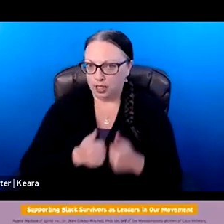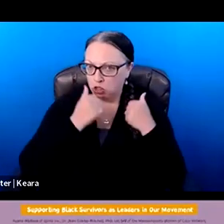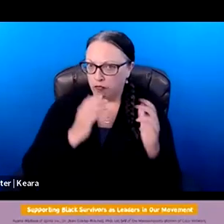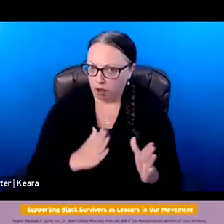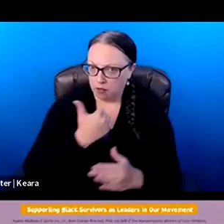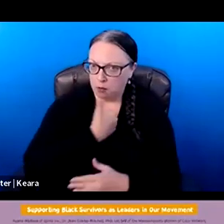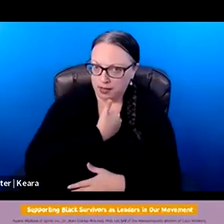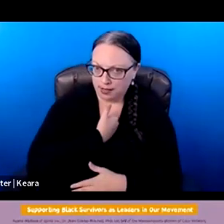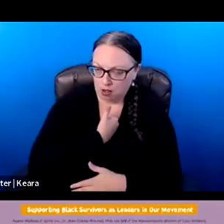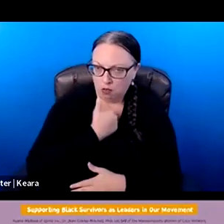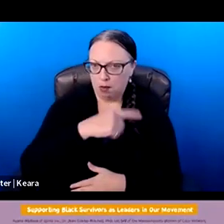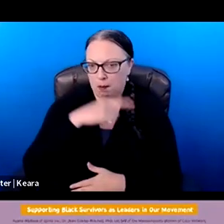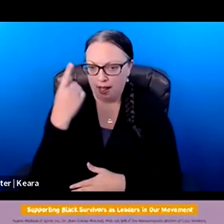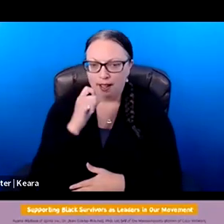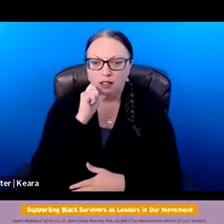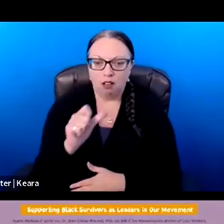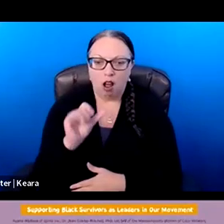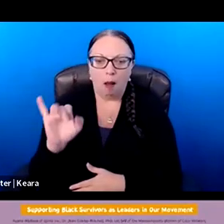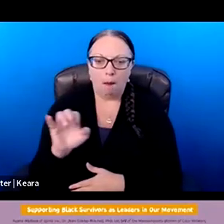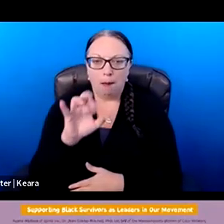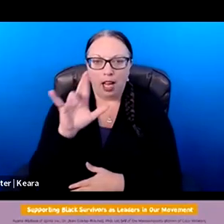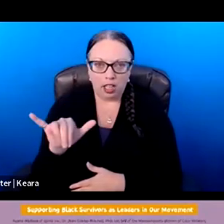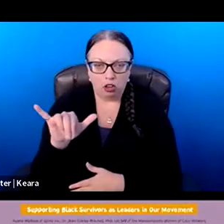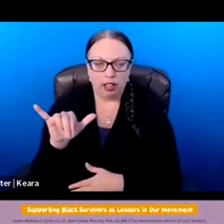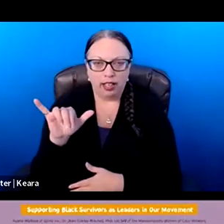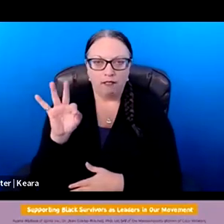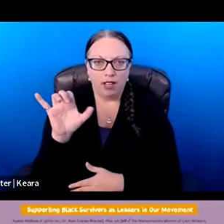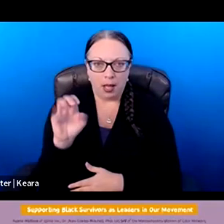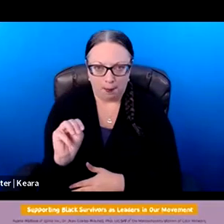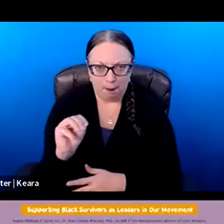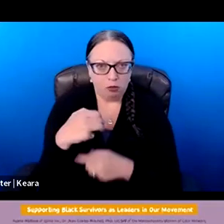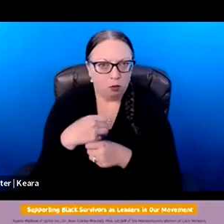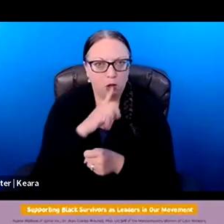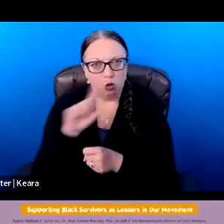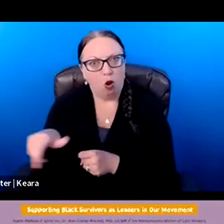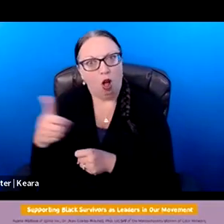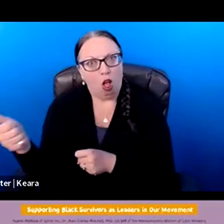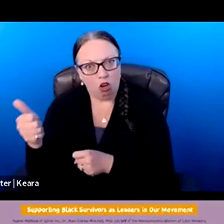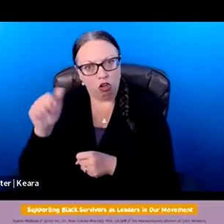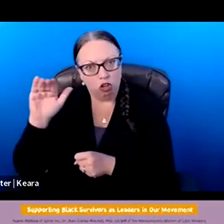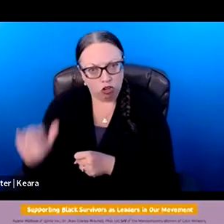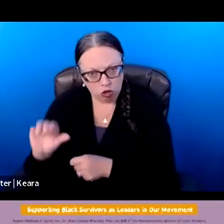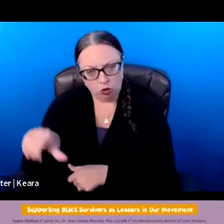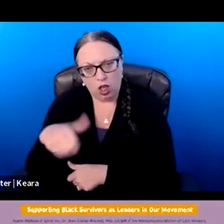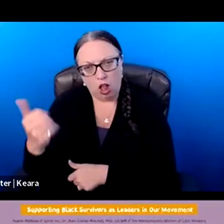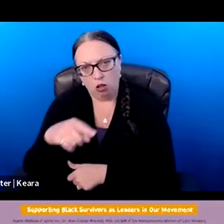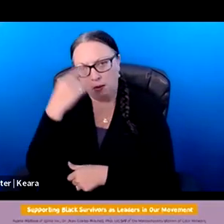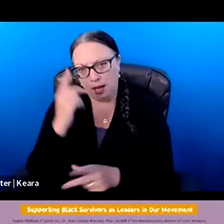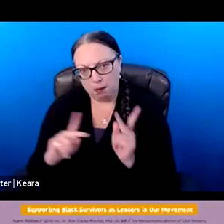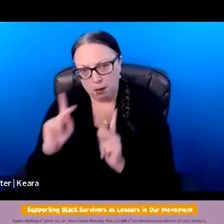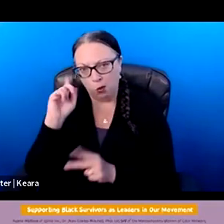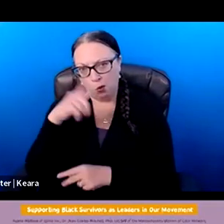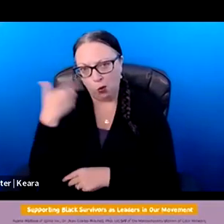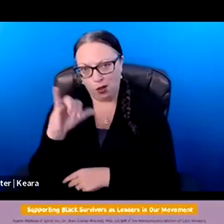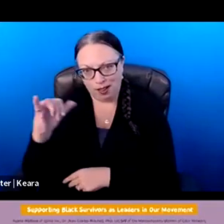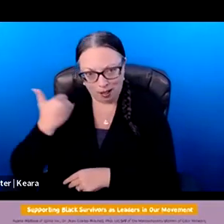as a Black non-binary femme, to make sure that other children and other Black folks that look like me have people